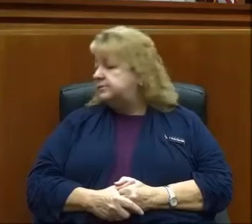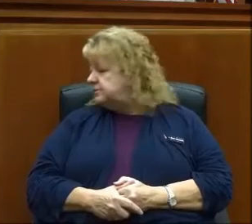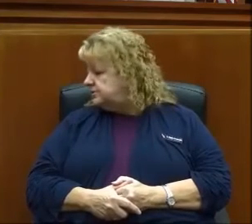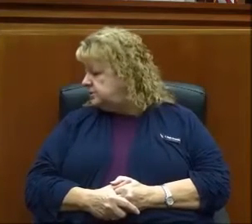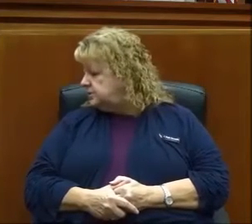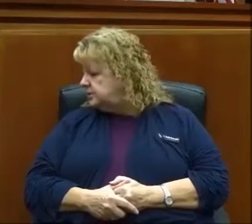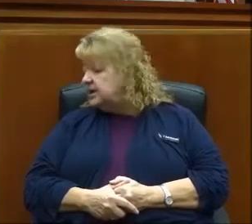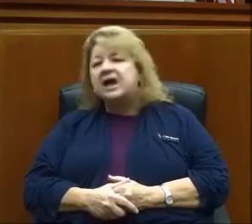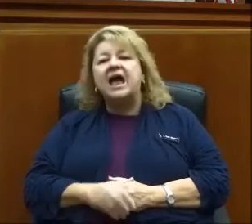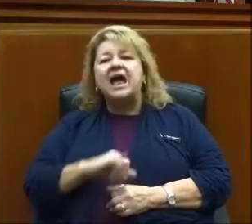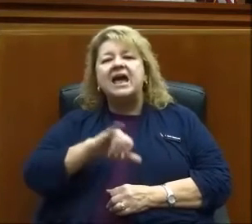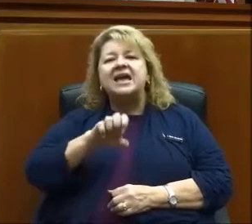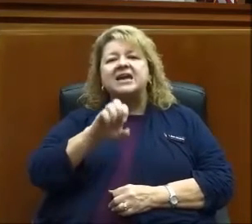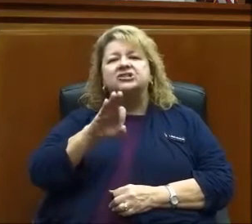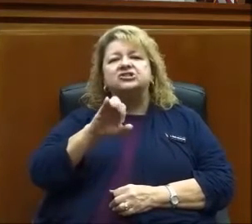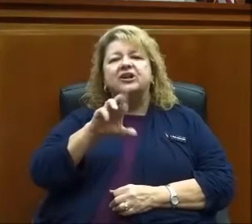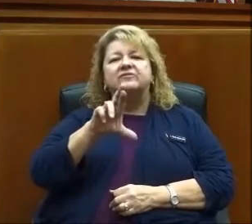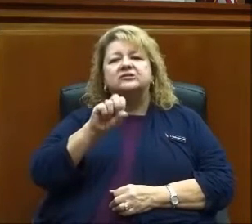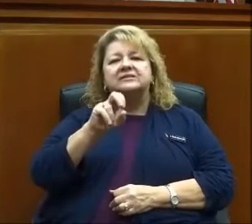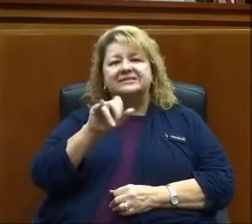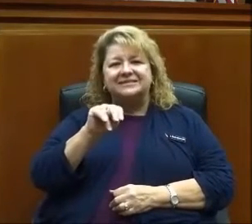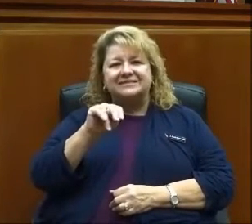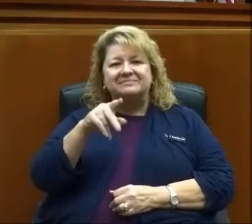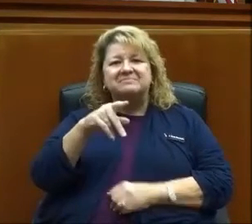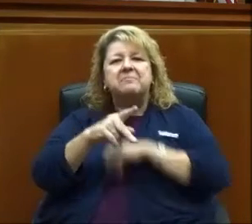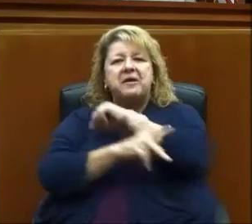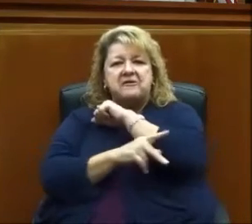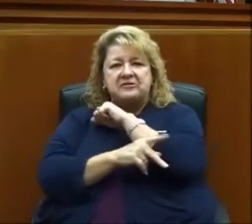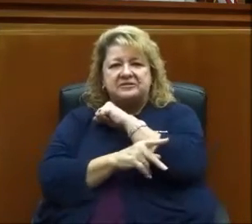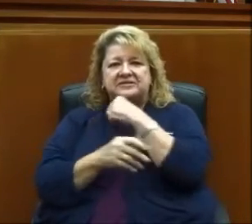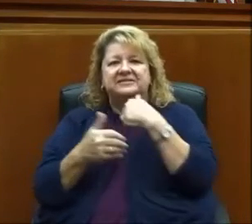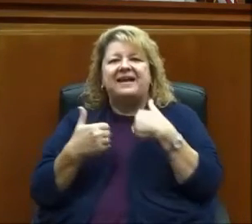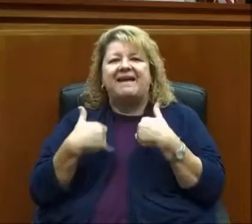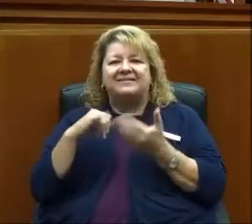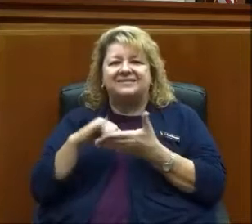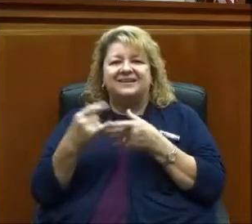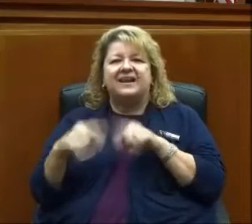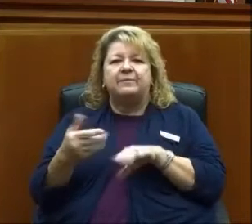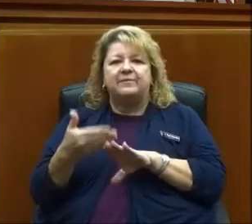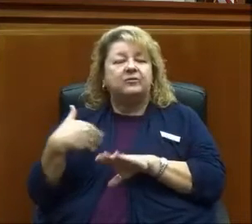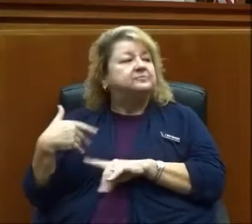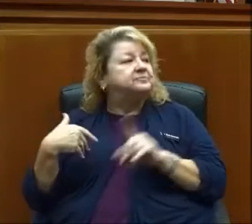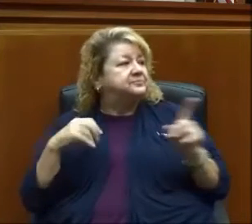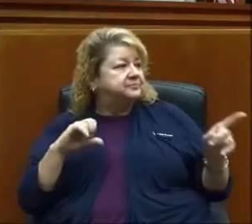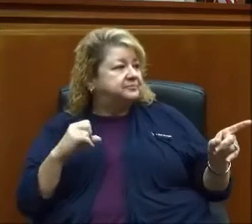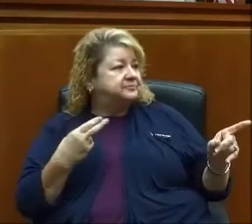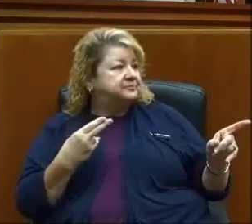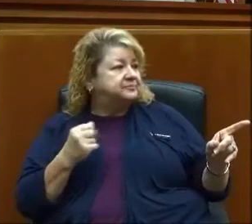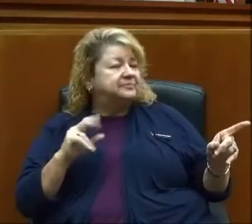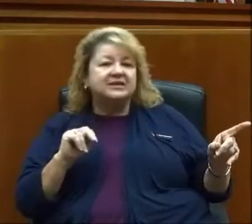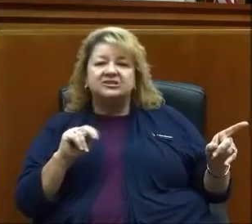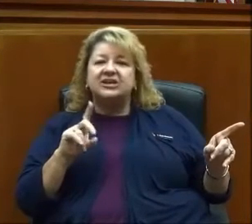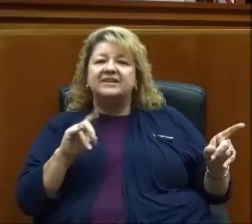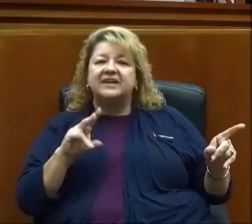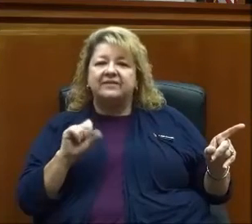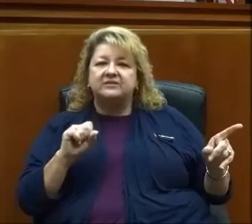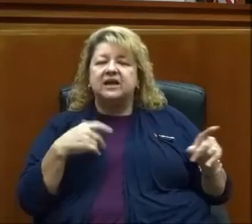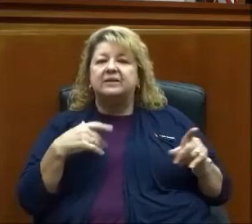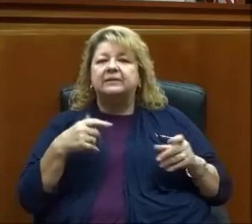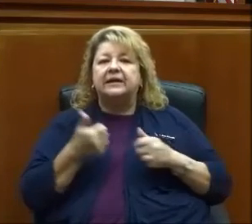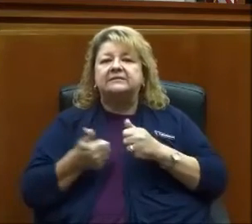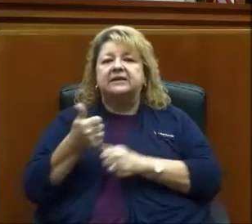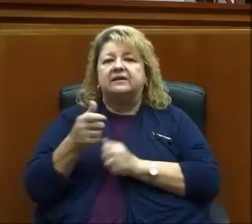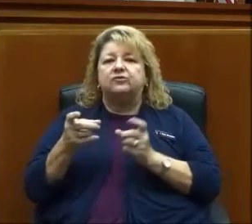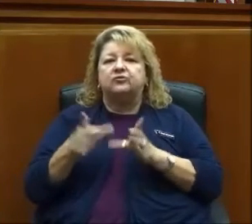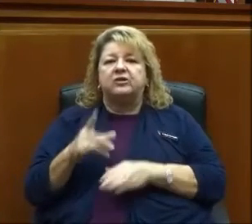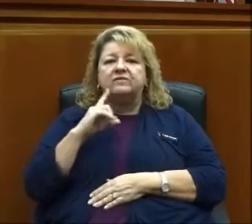Seems like Jefferson Parish has had this happen before. Yes. Yeah. Shan Davis, Executive Director for Bessie.